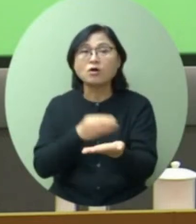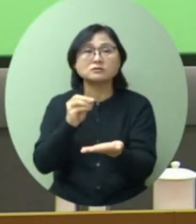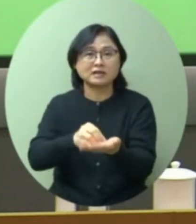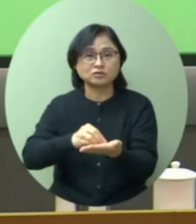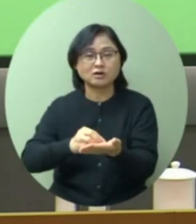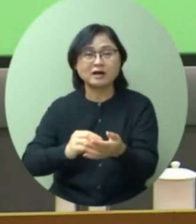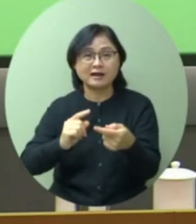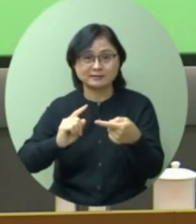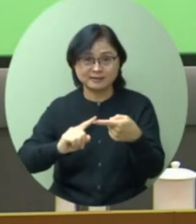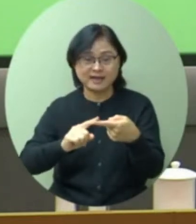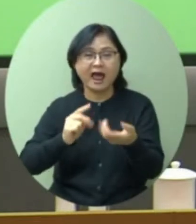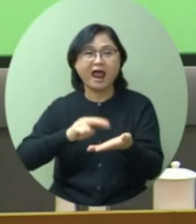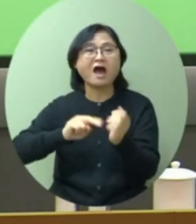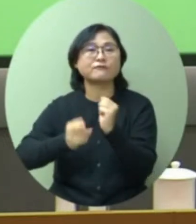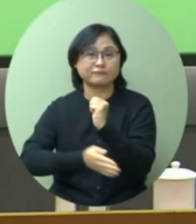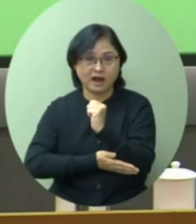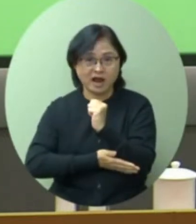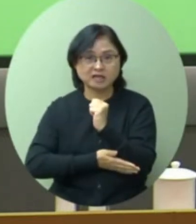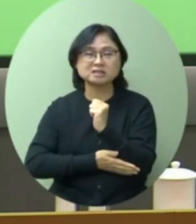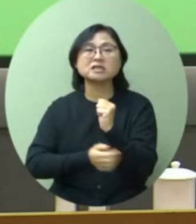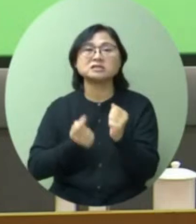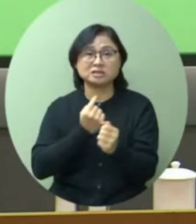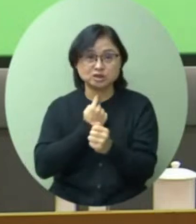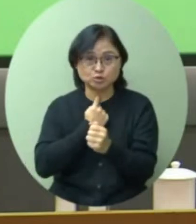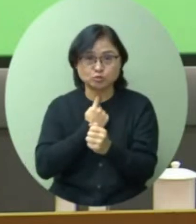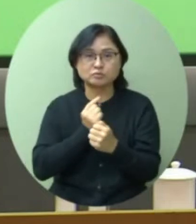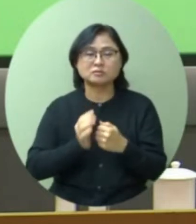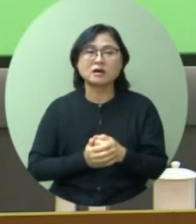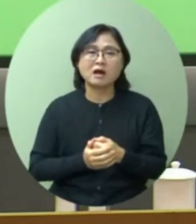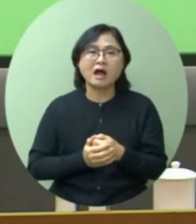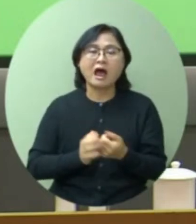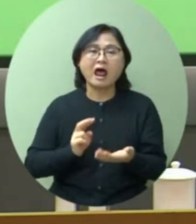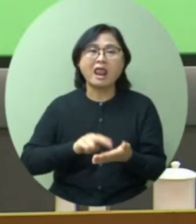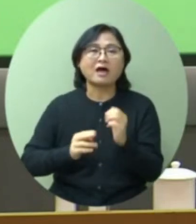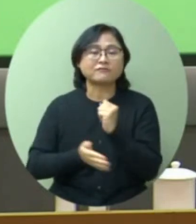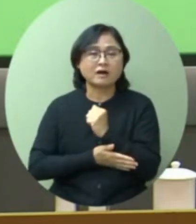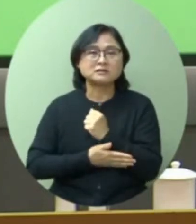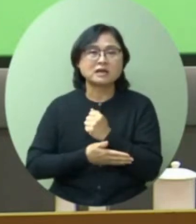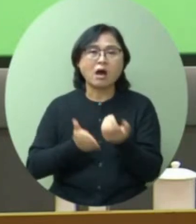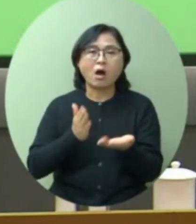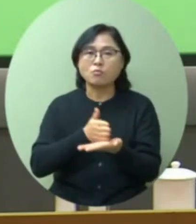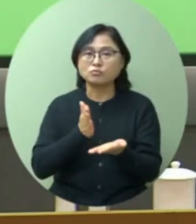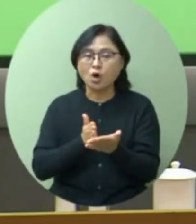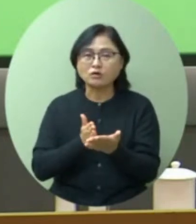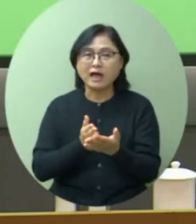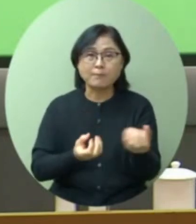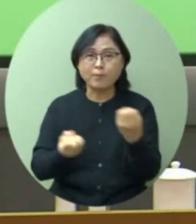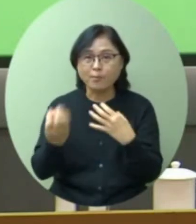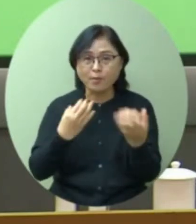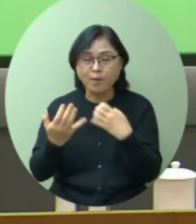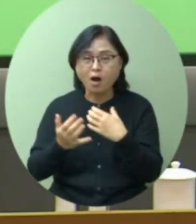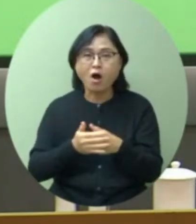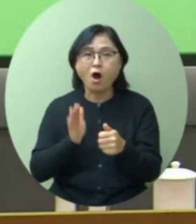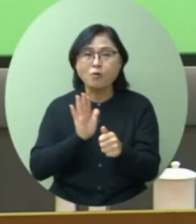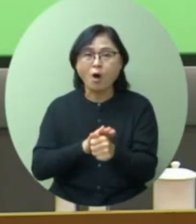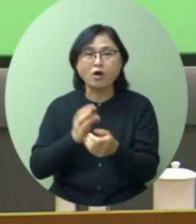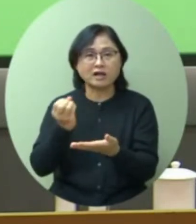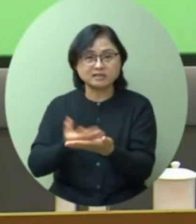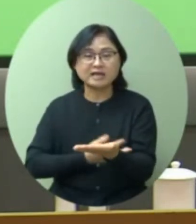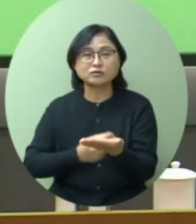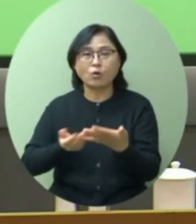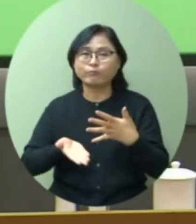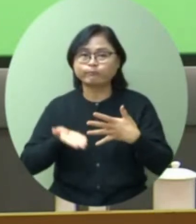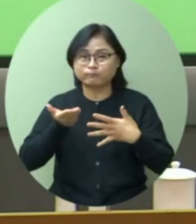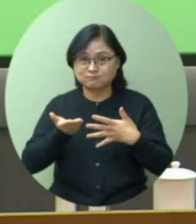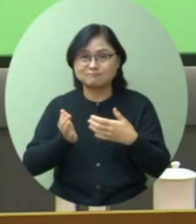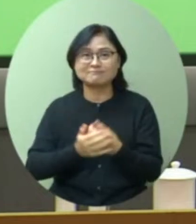down this basic housing unit regime. It has to go through the legislative process. I'm sure that we